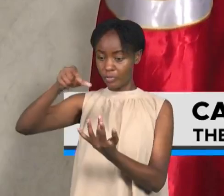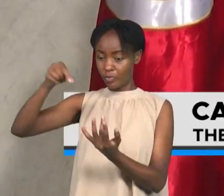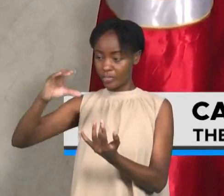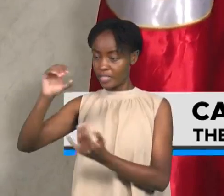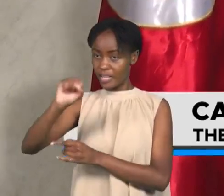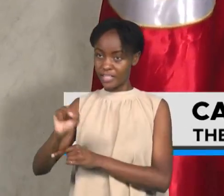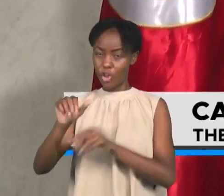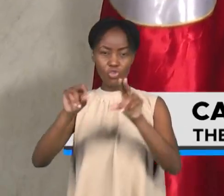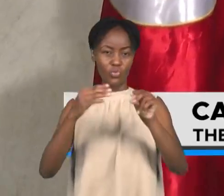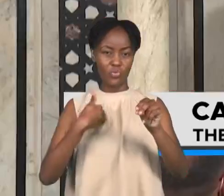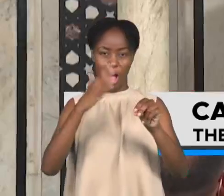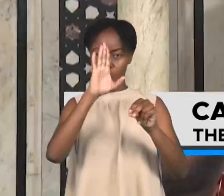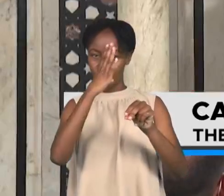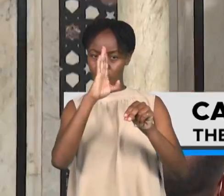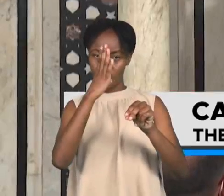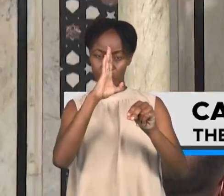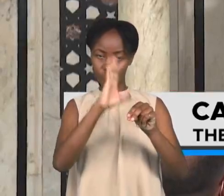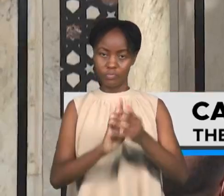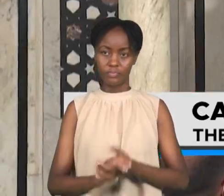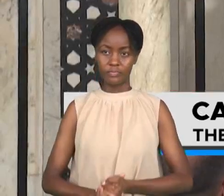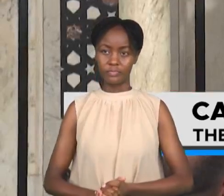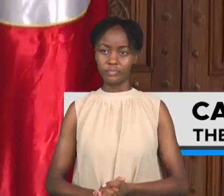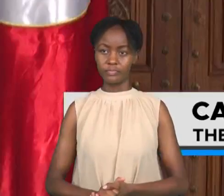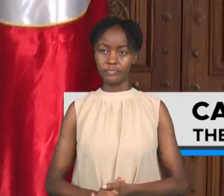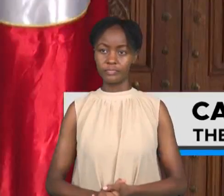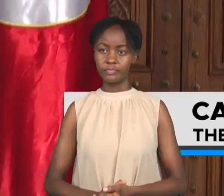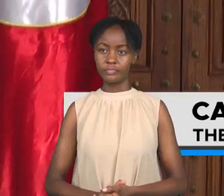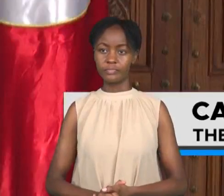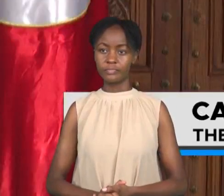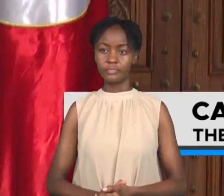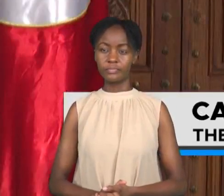doubt, according to a statement from the presidency.